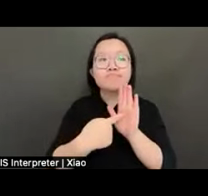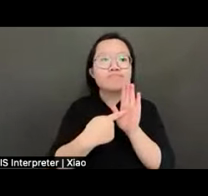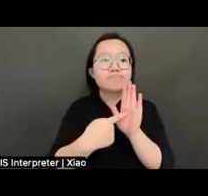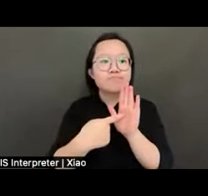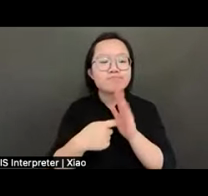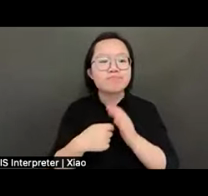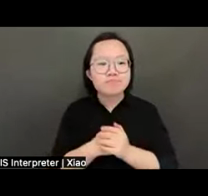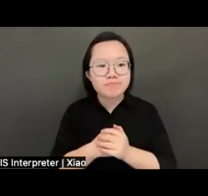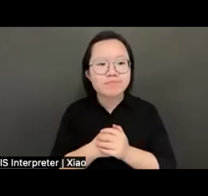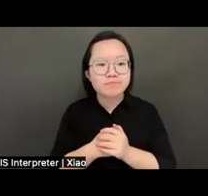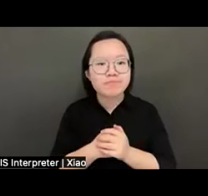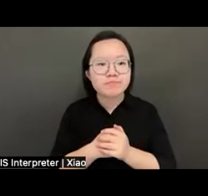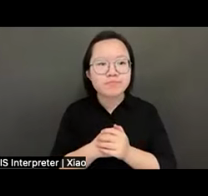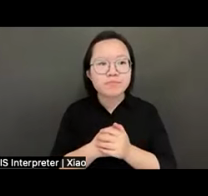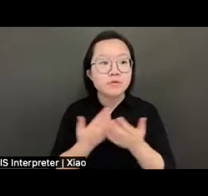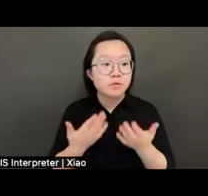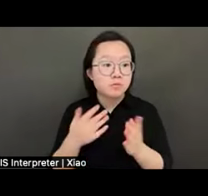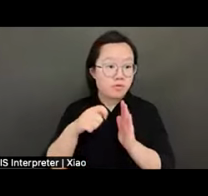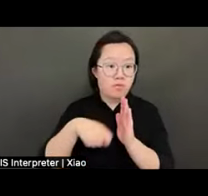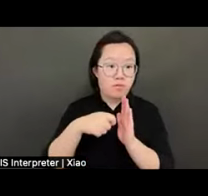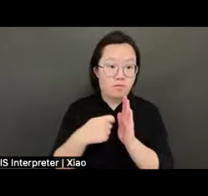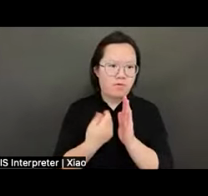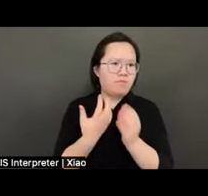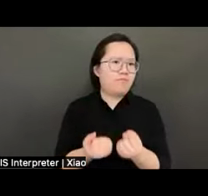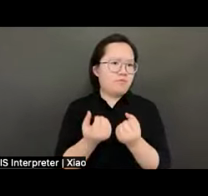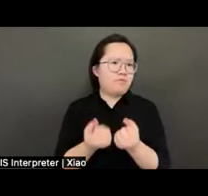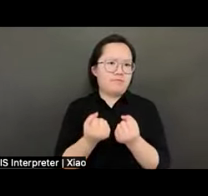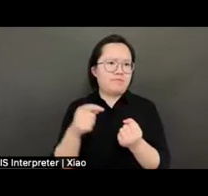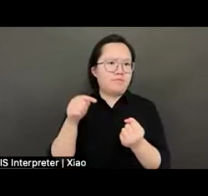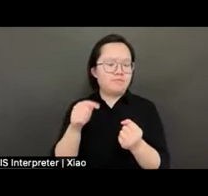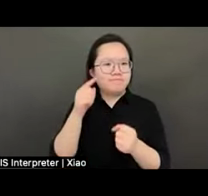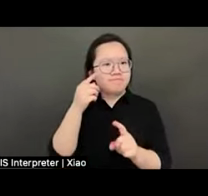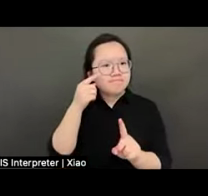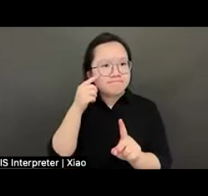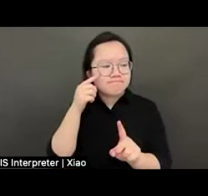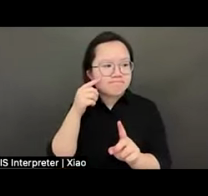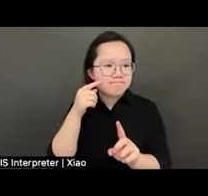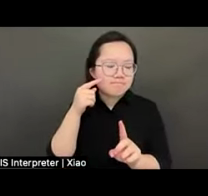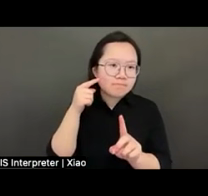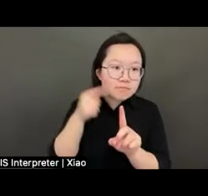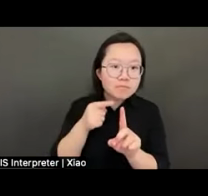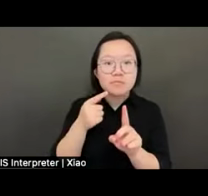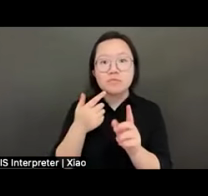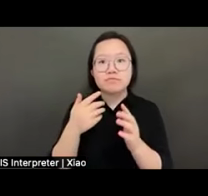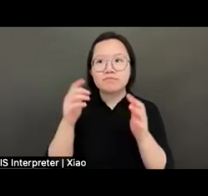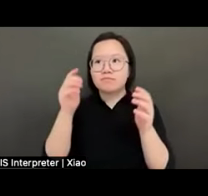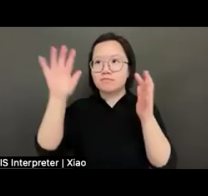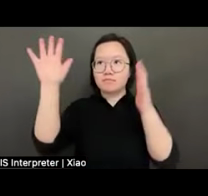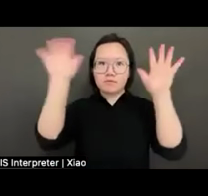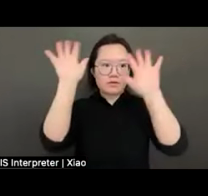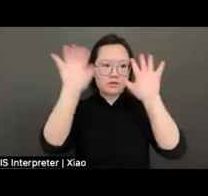a project that has a focus on influencing policies related to climate, for example,